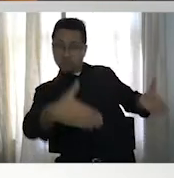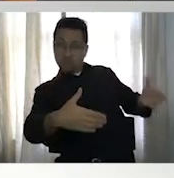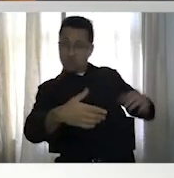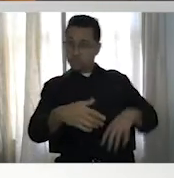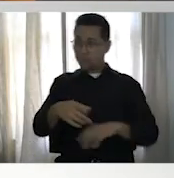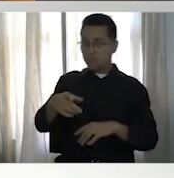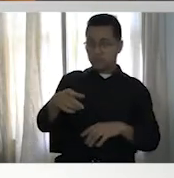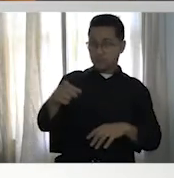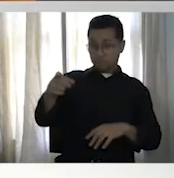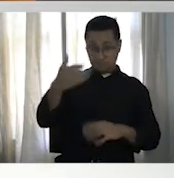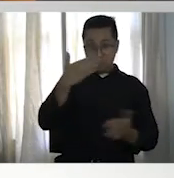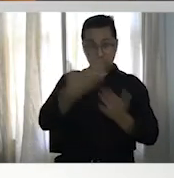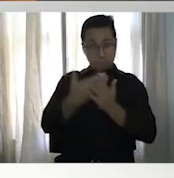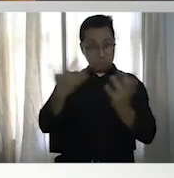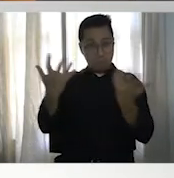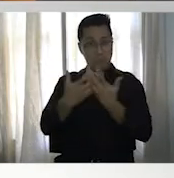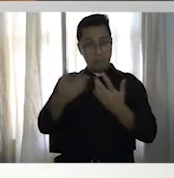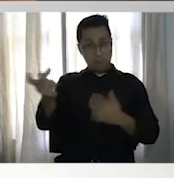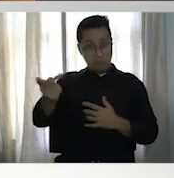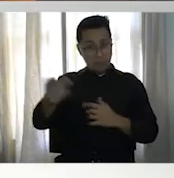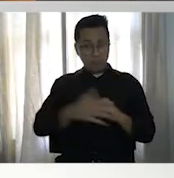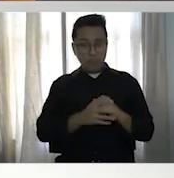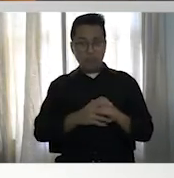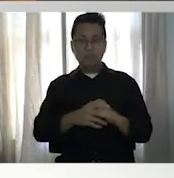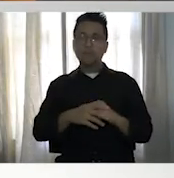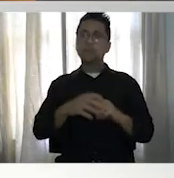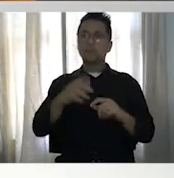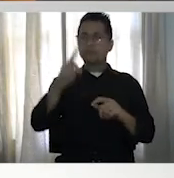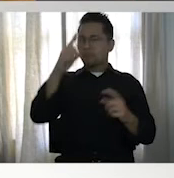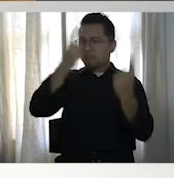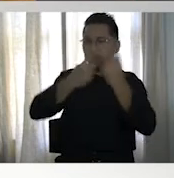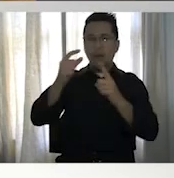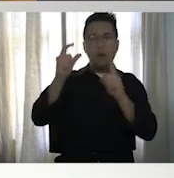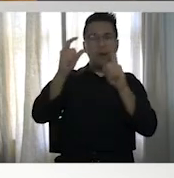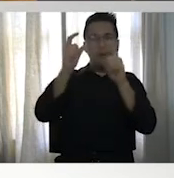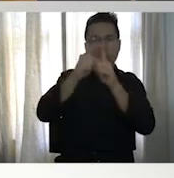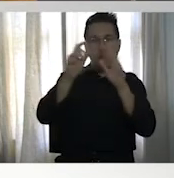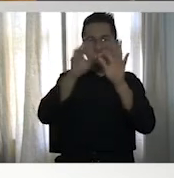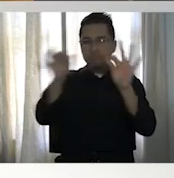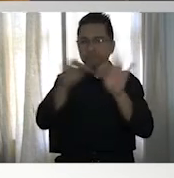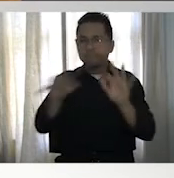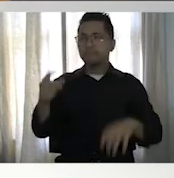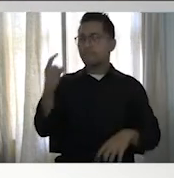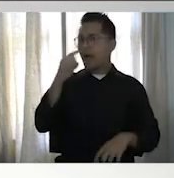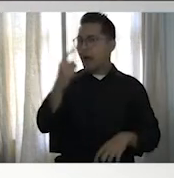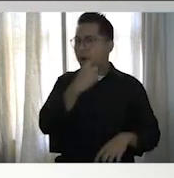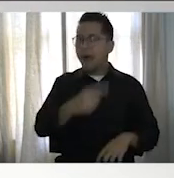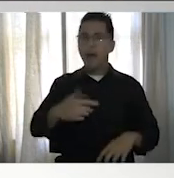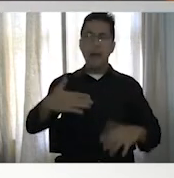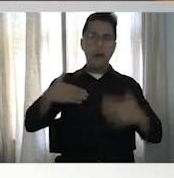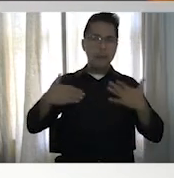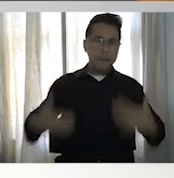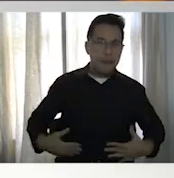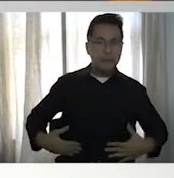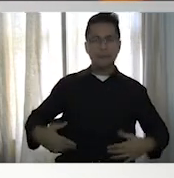a good match? Words, eyes, body, brain. Let's see what you think.